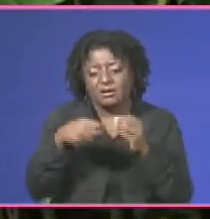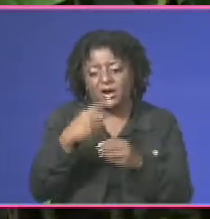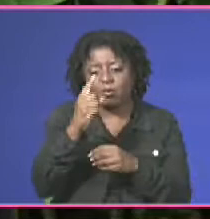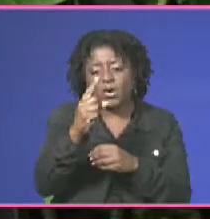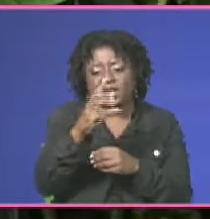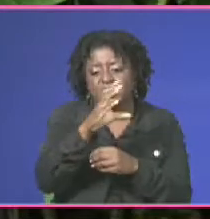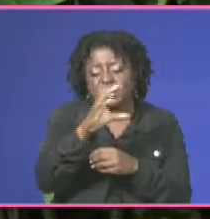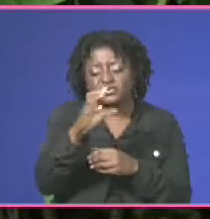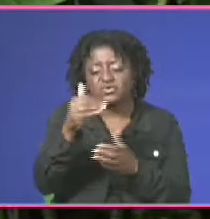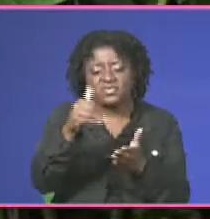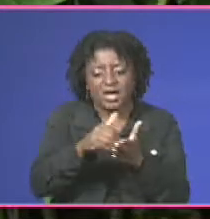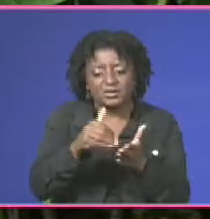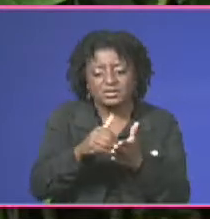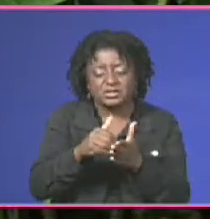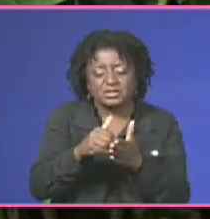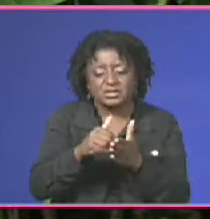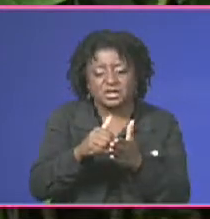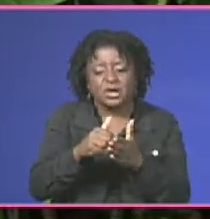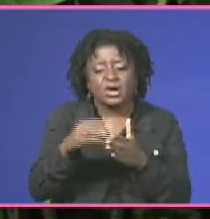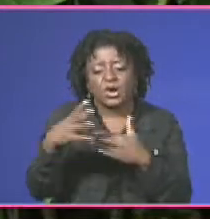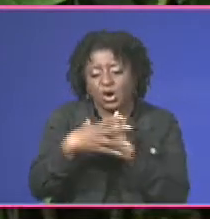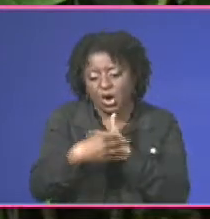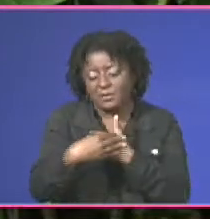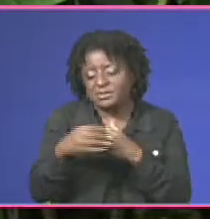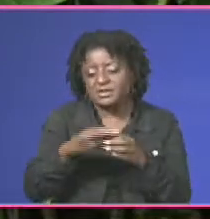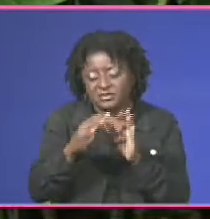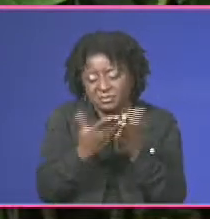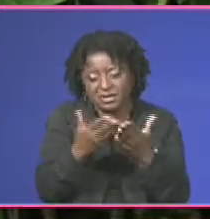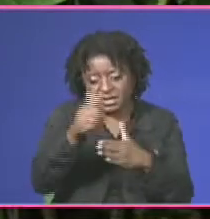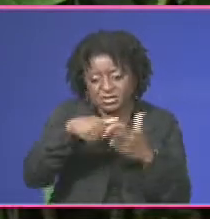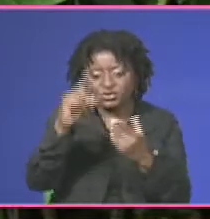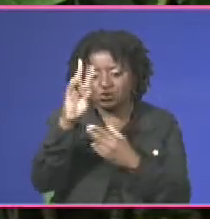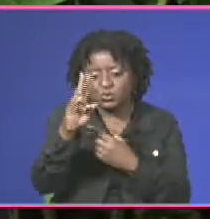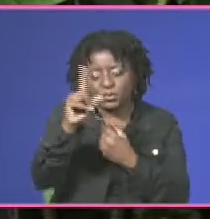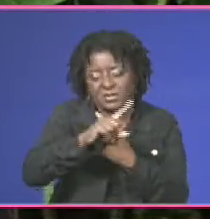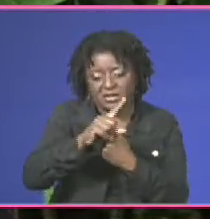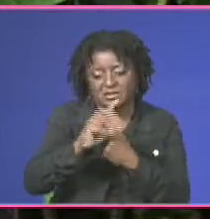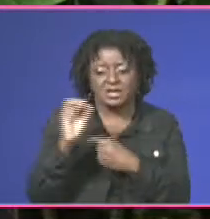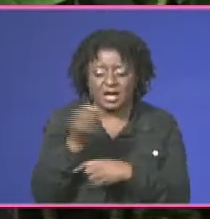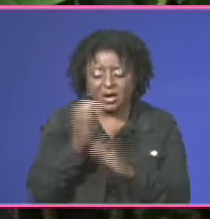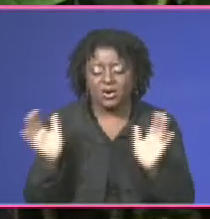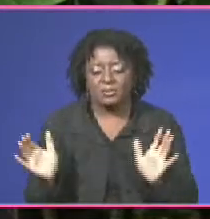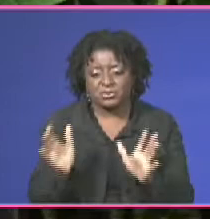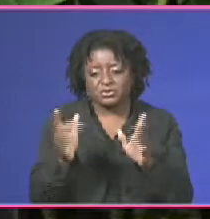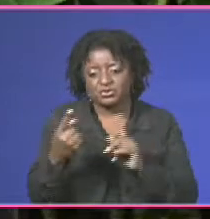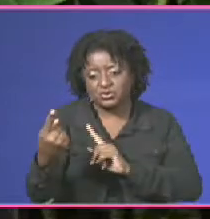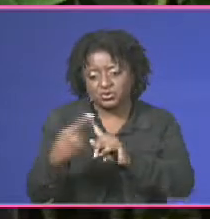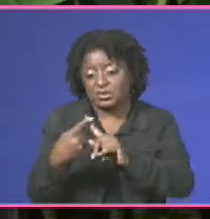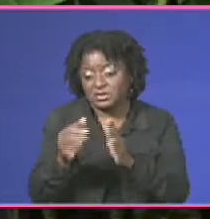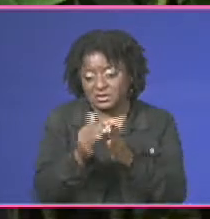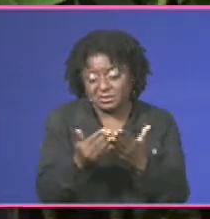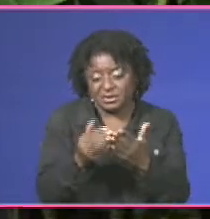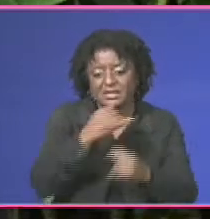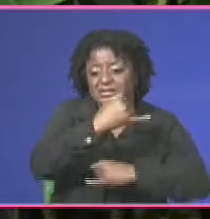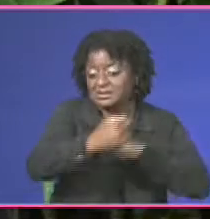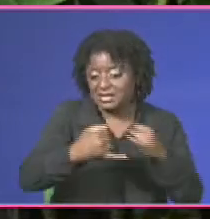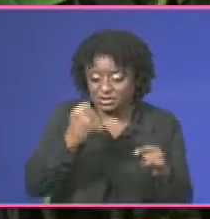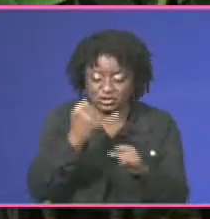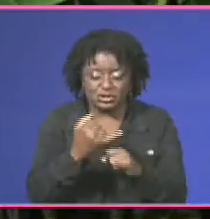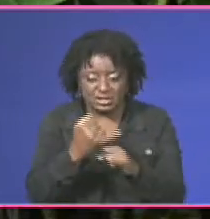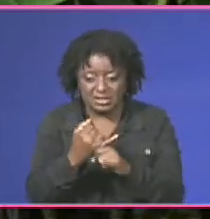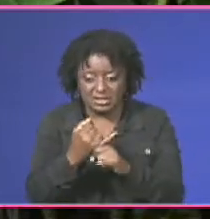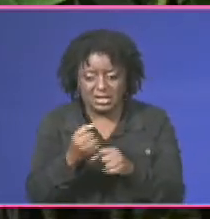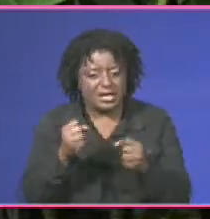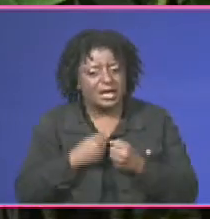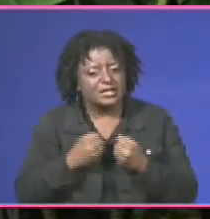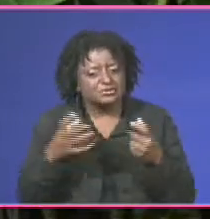2 months. So something of that nature. But our push towards the book internationally